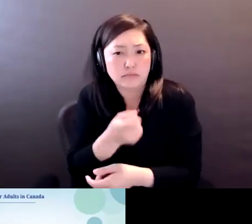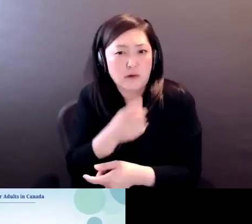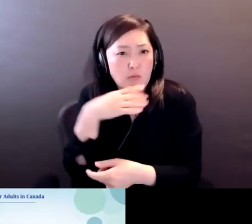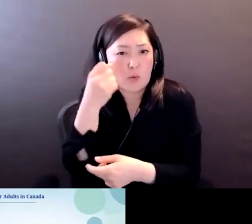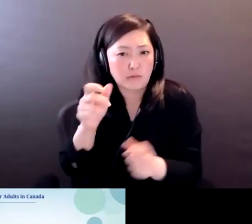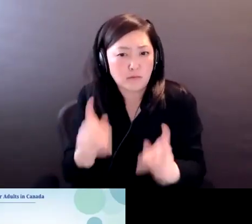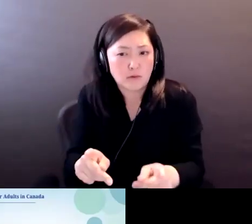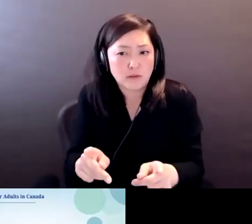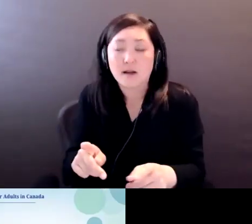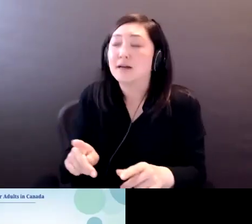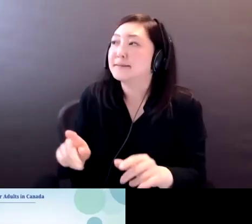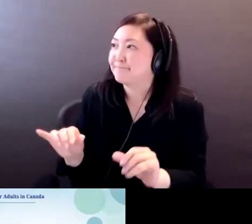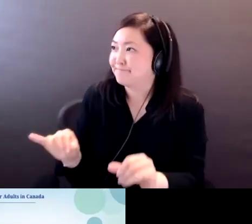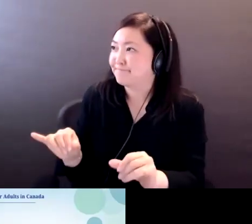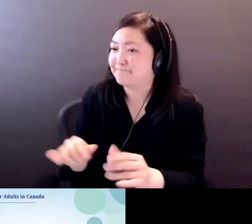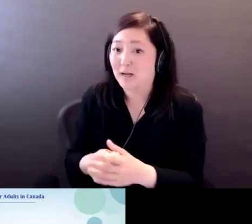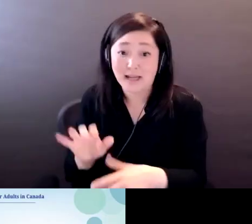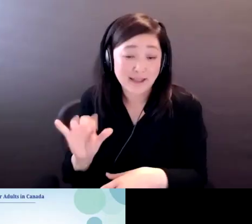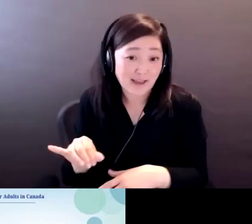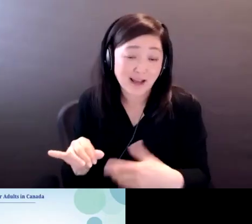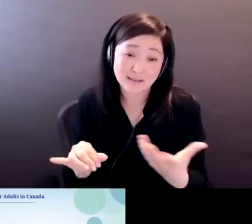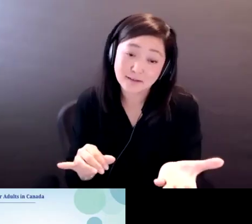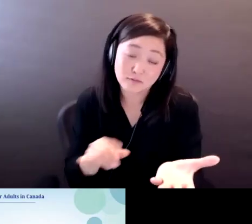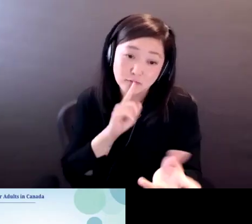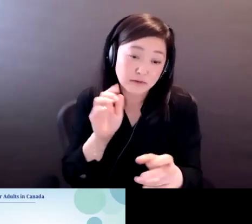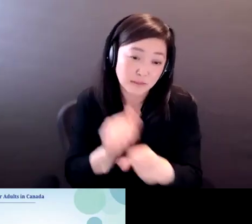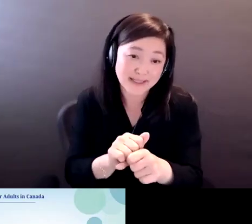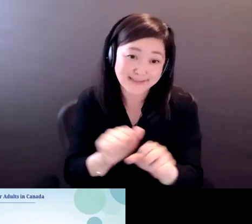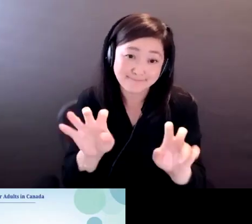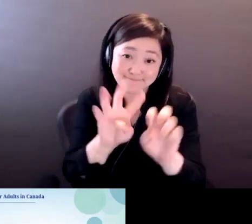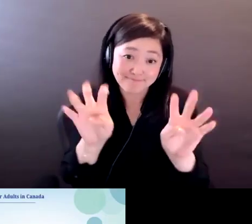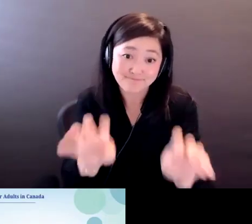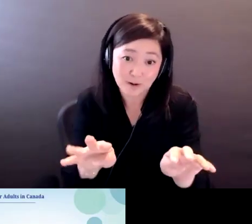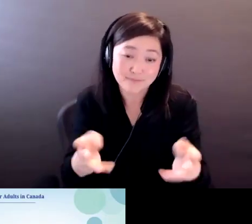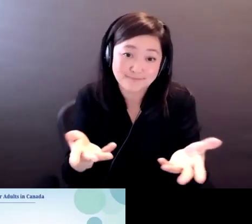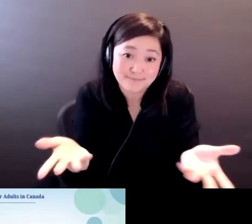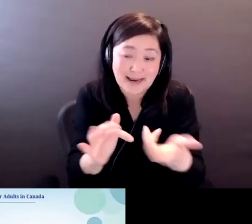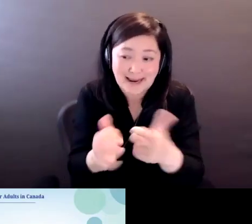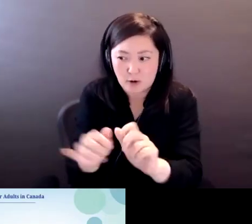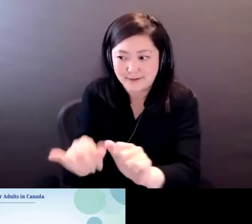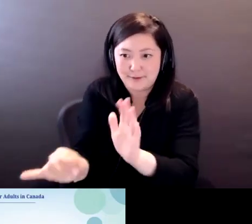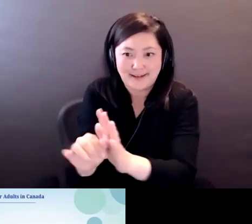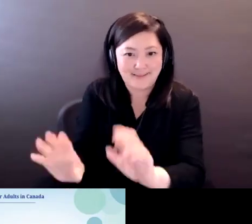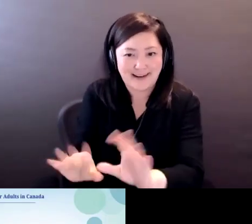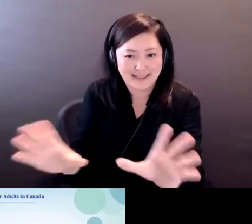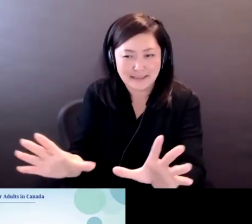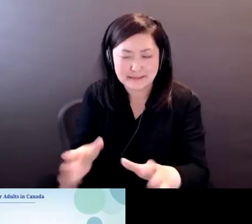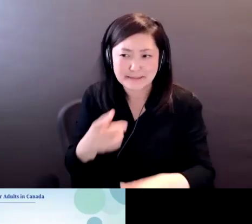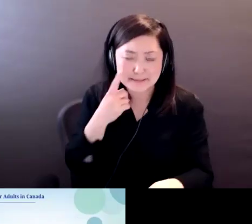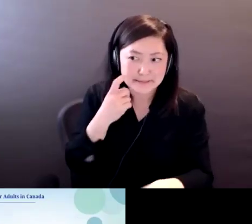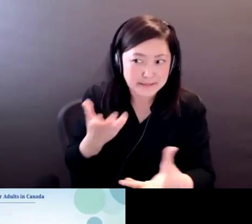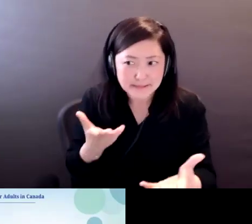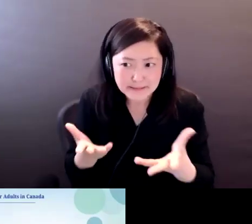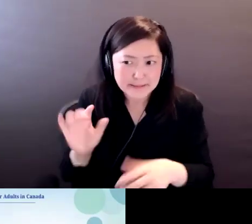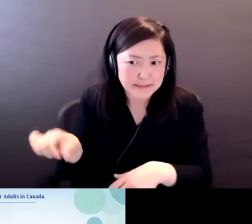Well, that in a way is the million-dollar question. And that's what I would say